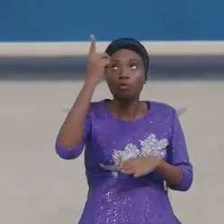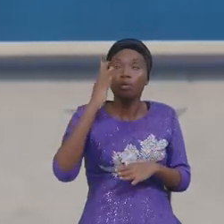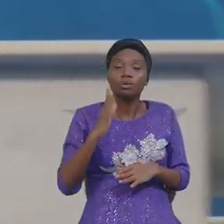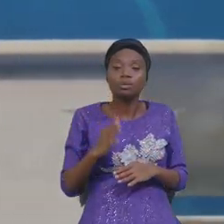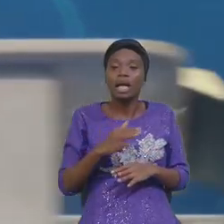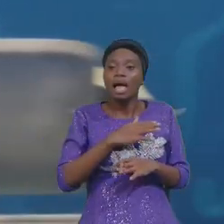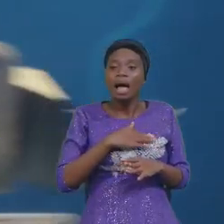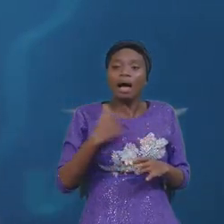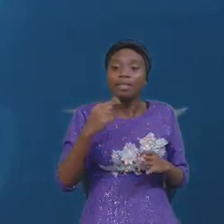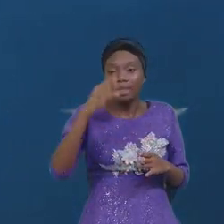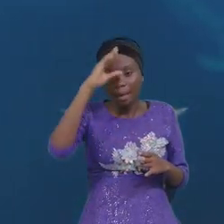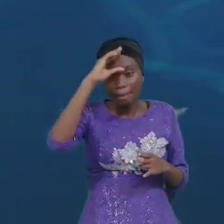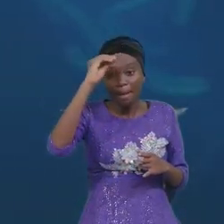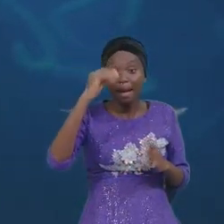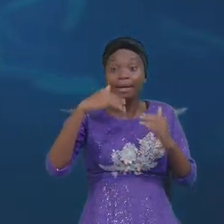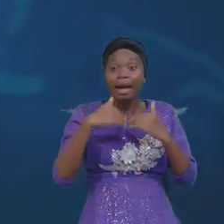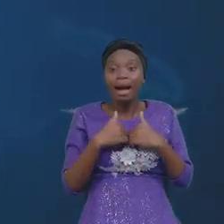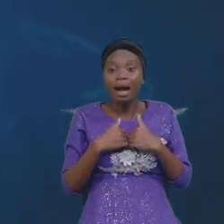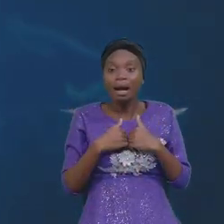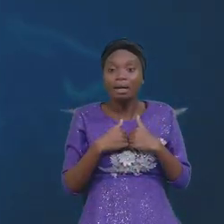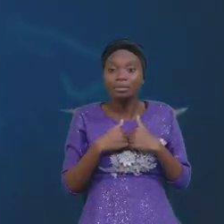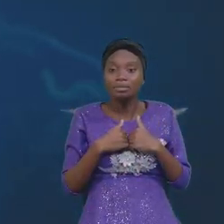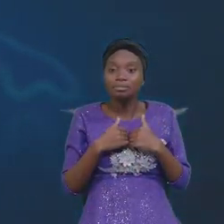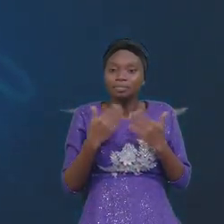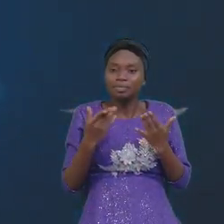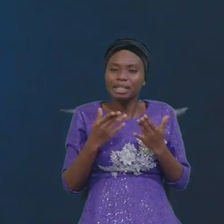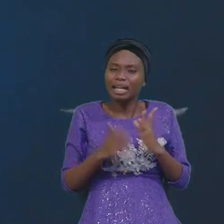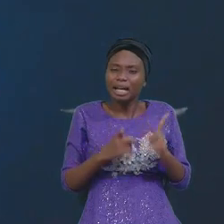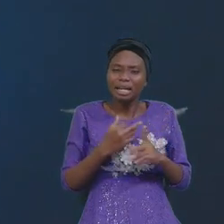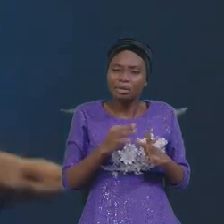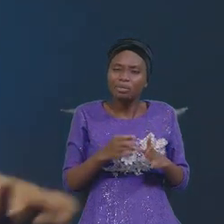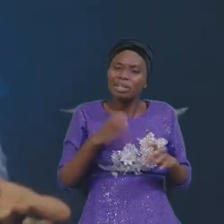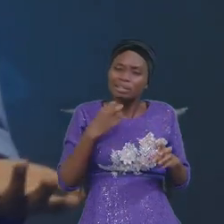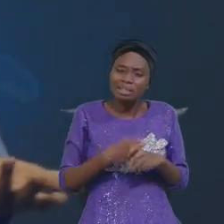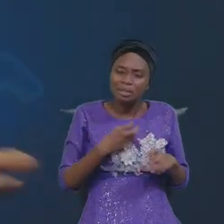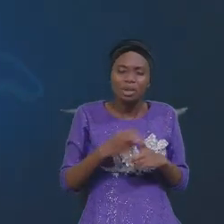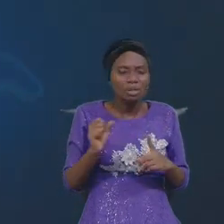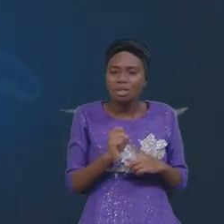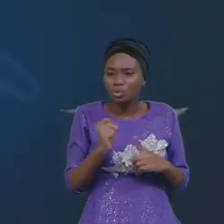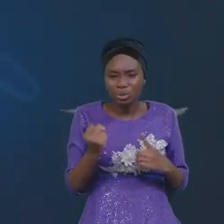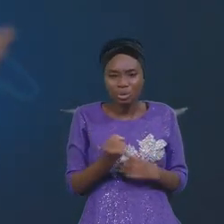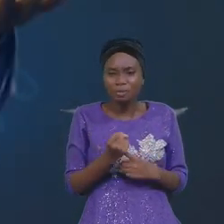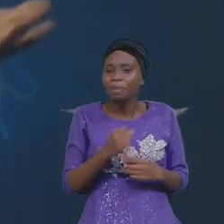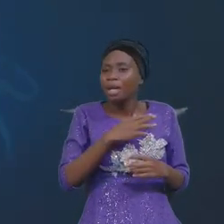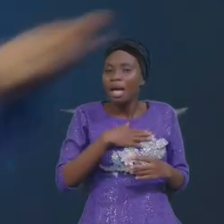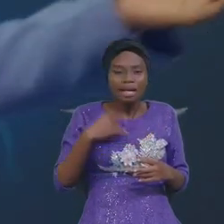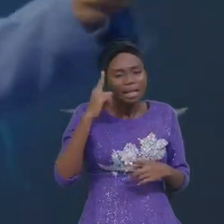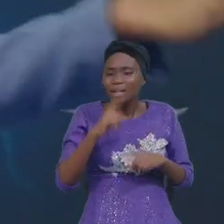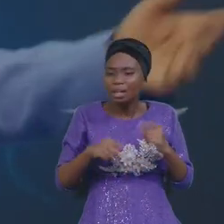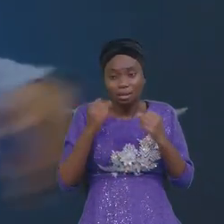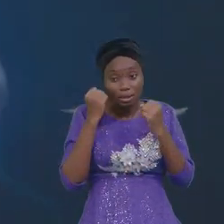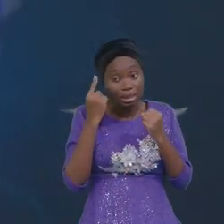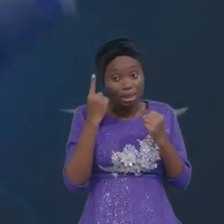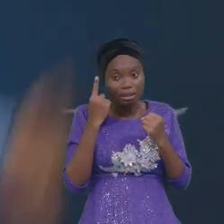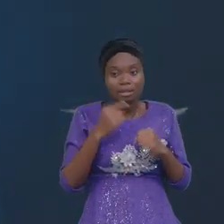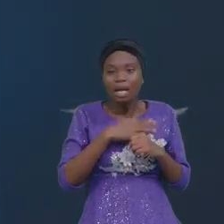the man had a kind of difficult situation on his side. He couldn't understand. And the same thing